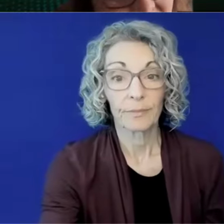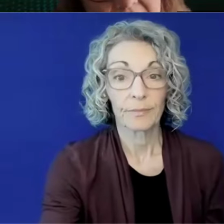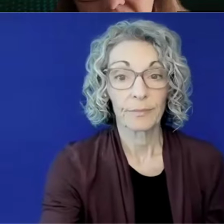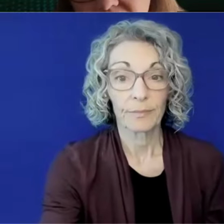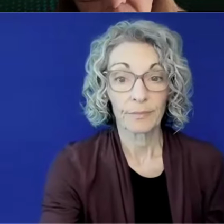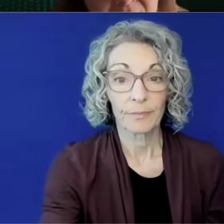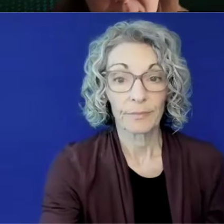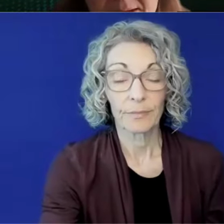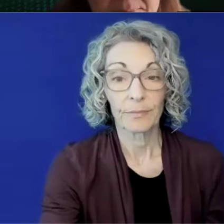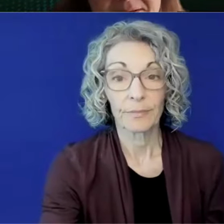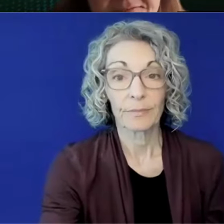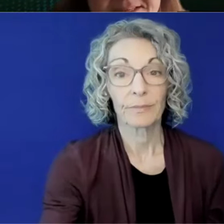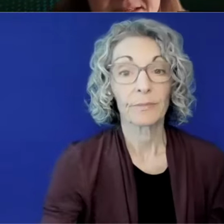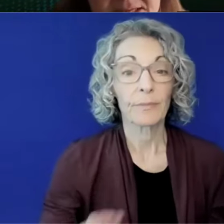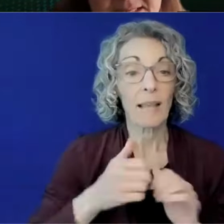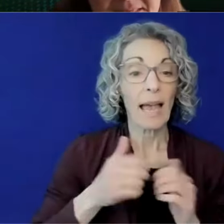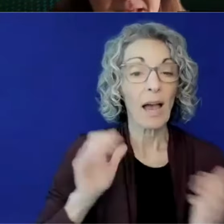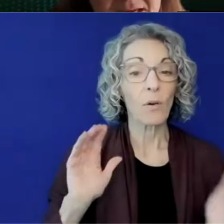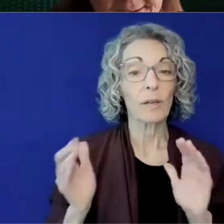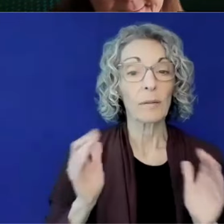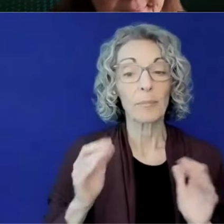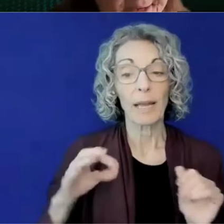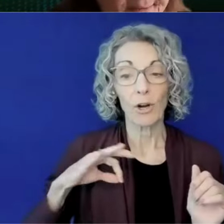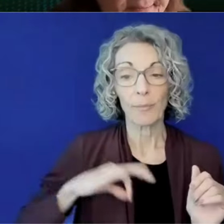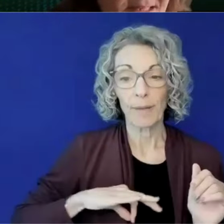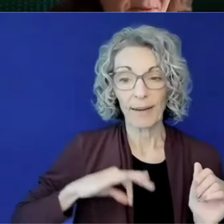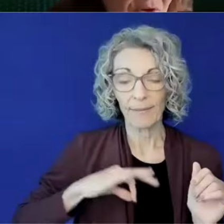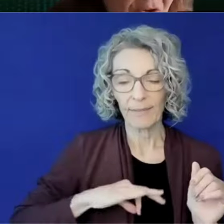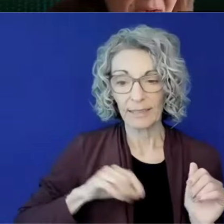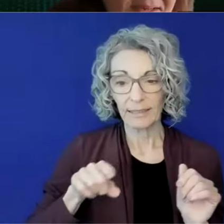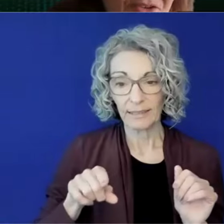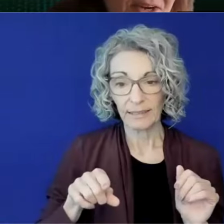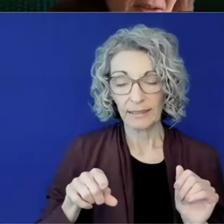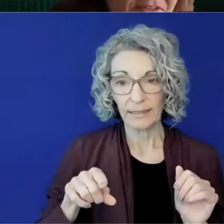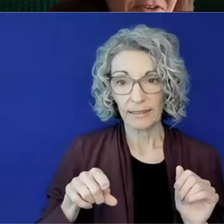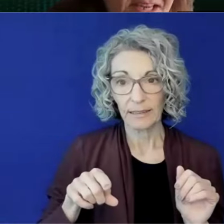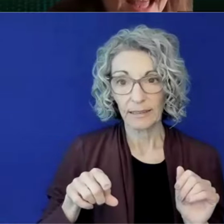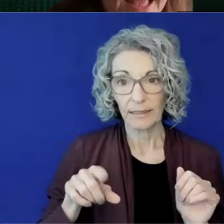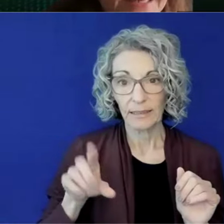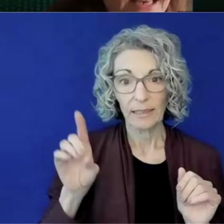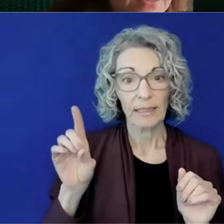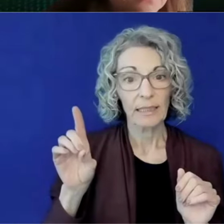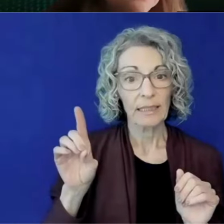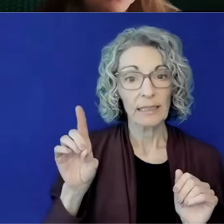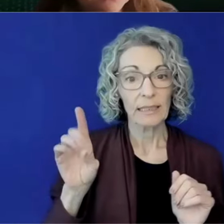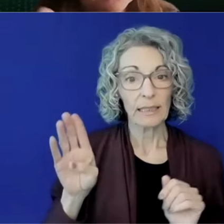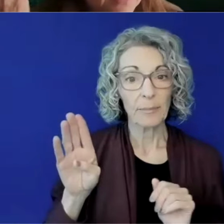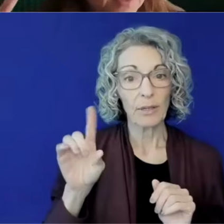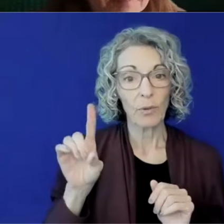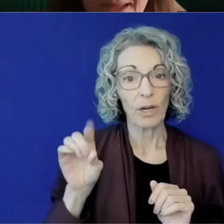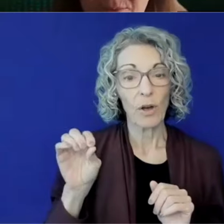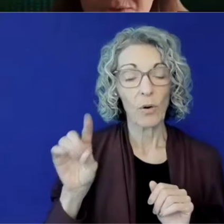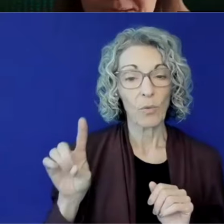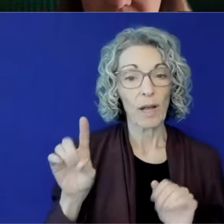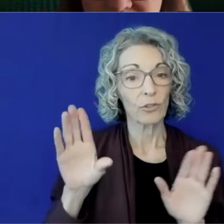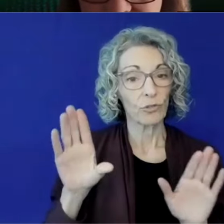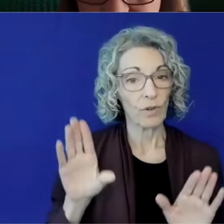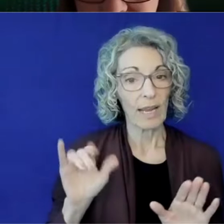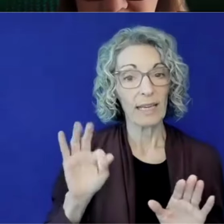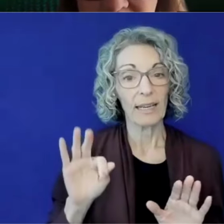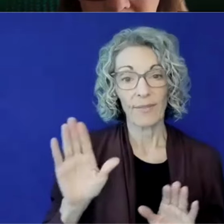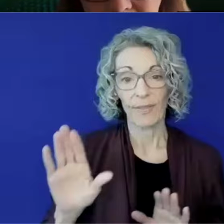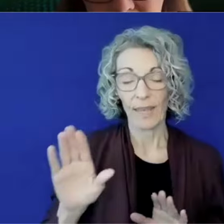I'm guessing, how can you compare benefits and things like that? I mean, DB 101 is great if their state has it, but how would you